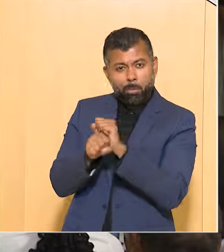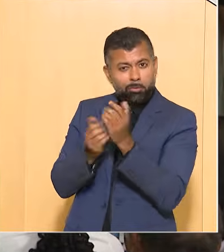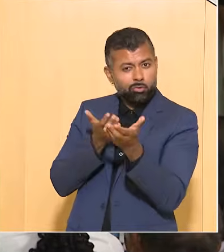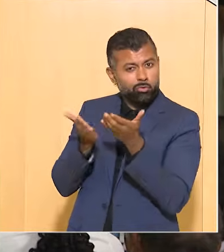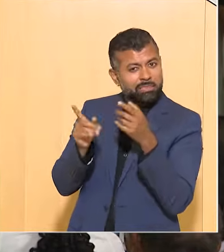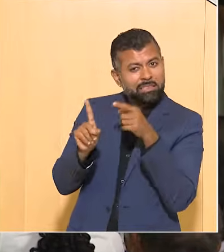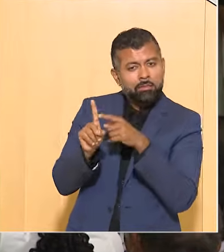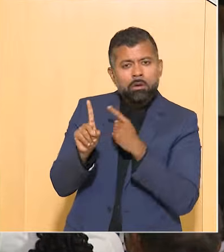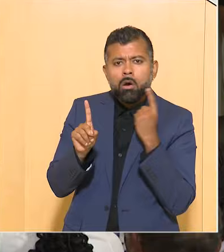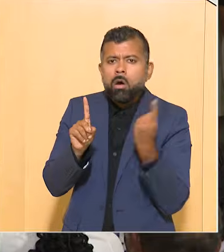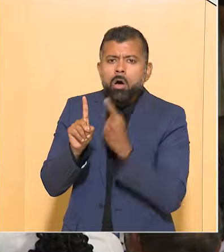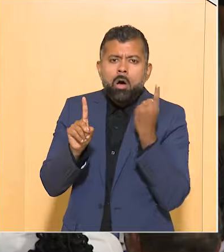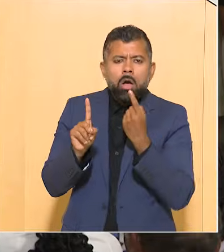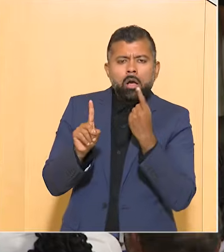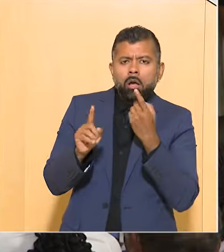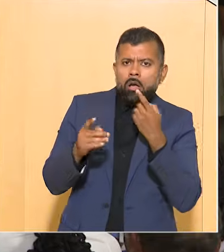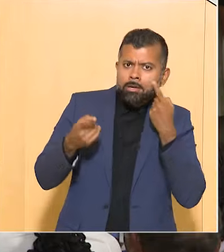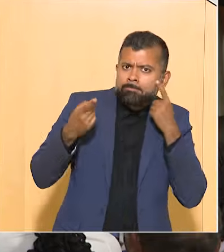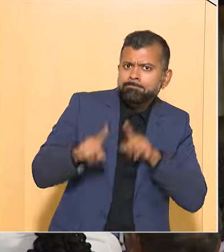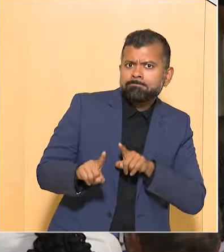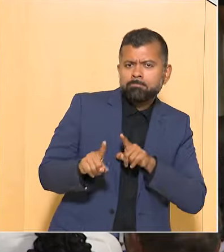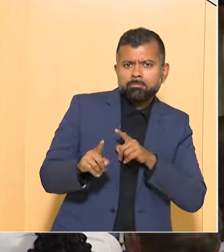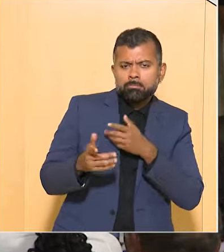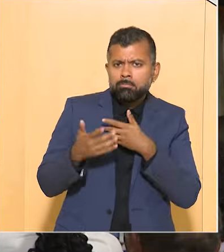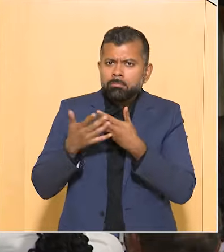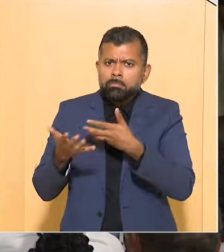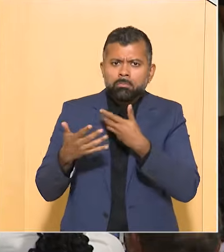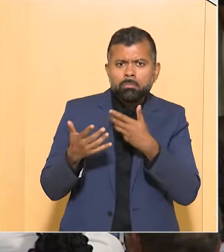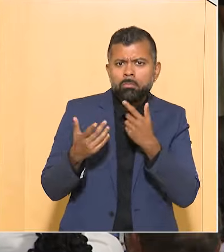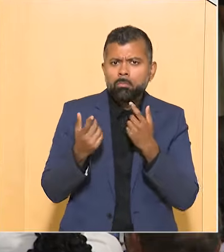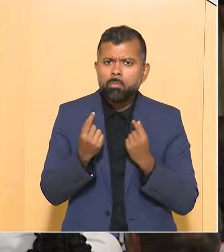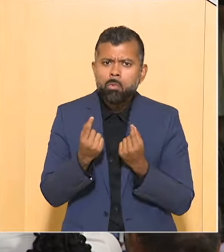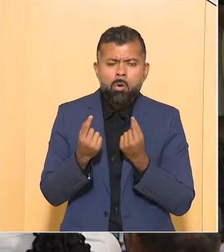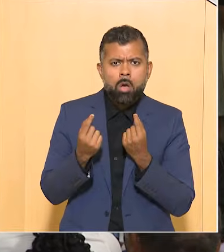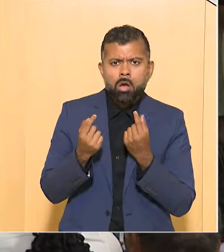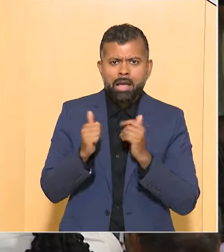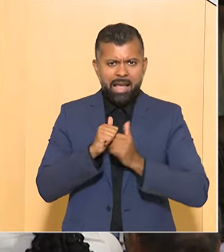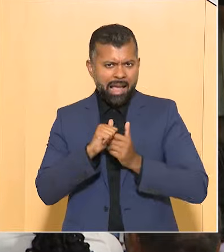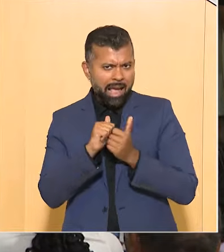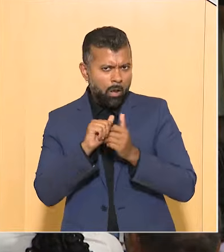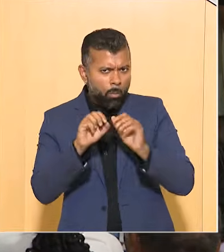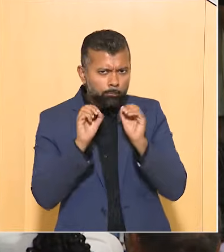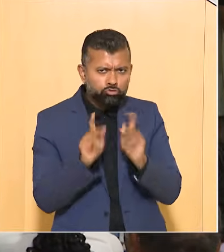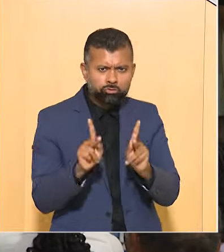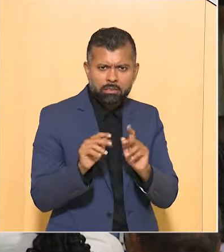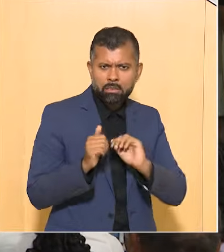and creating meaningful placements that reflect the diversity and